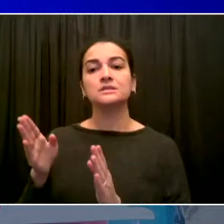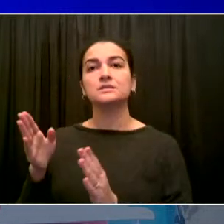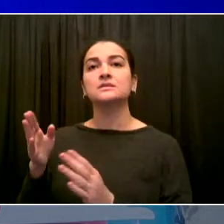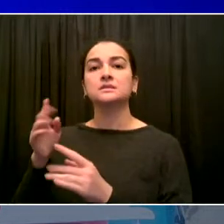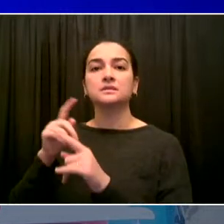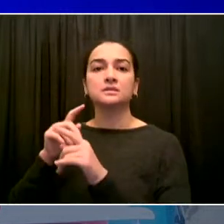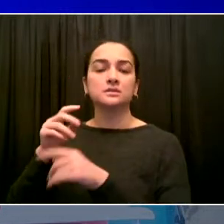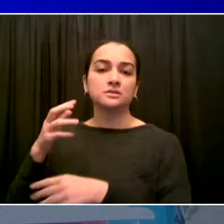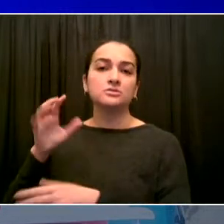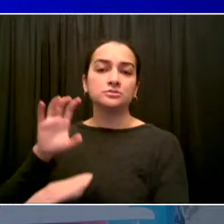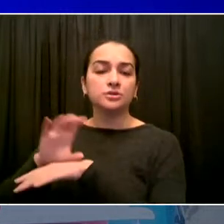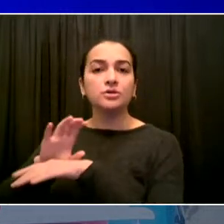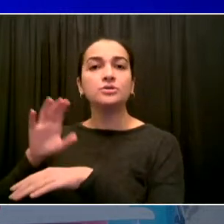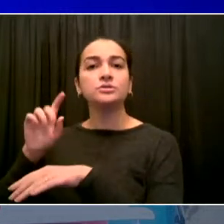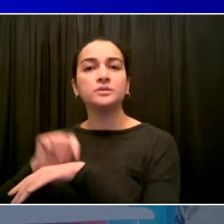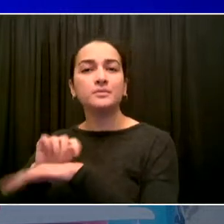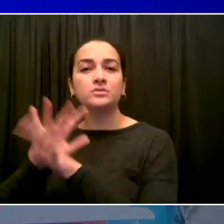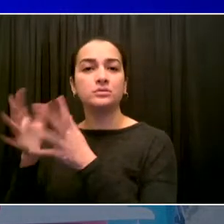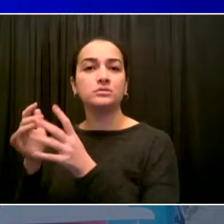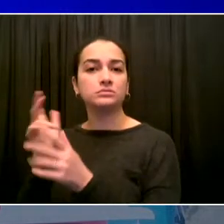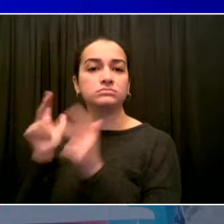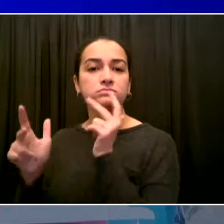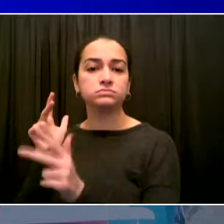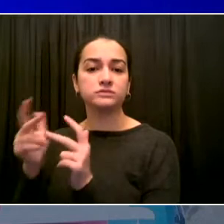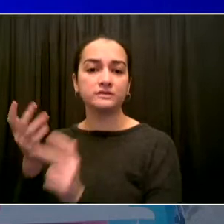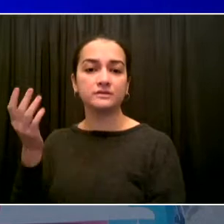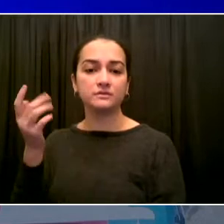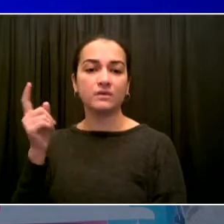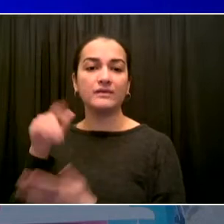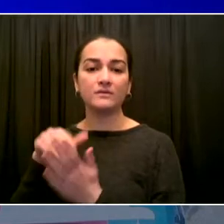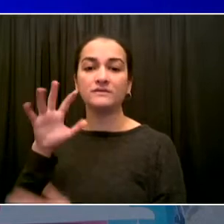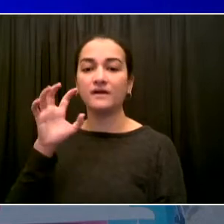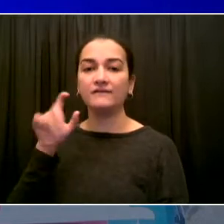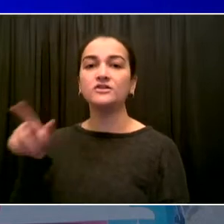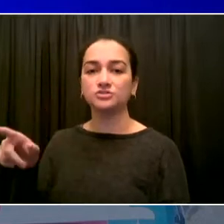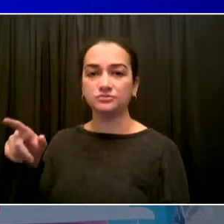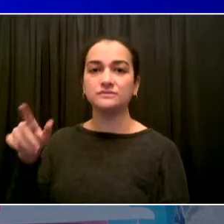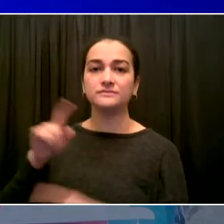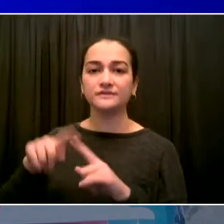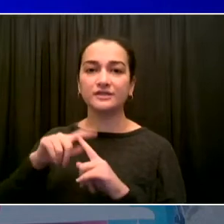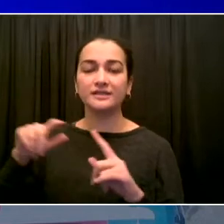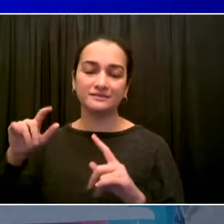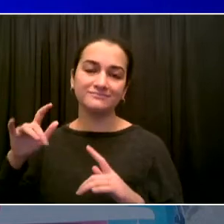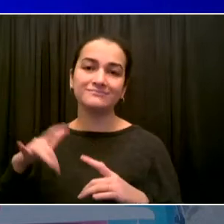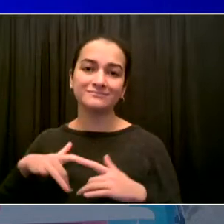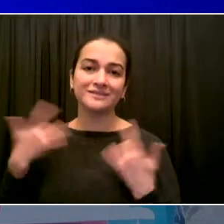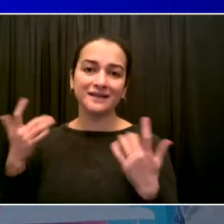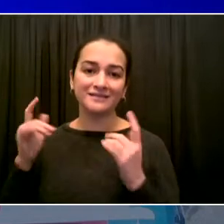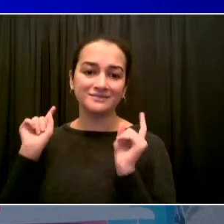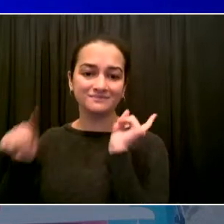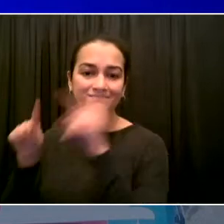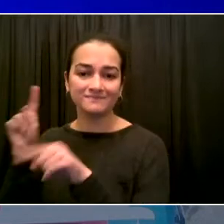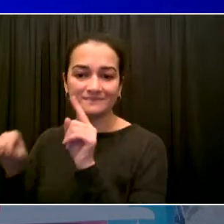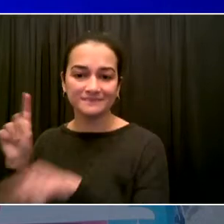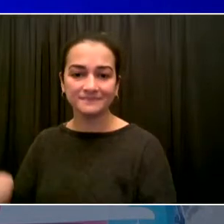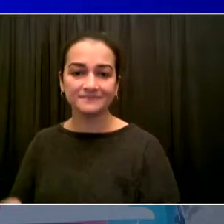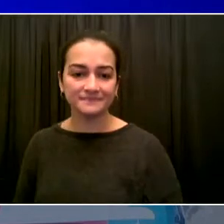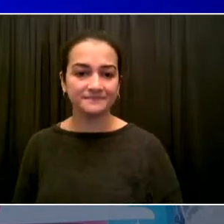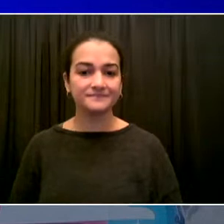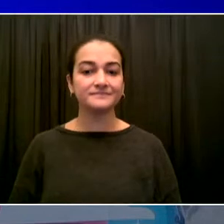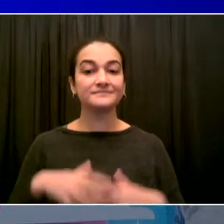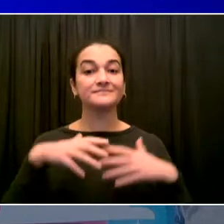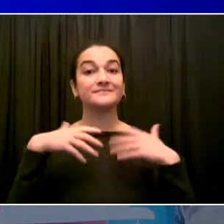exciting. So here's some important news. We are doubling the size of our mobile testing fleet. We're going